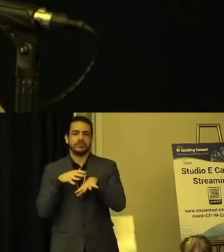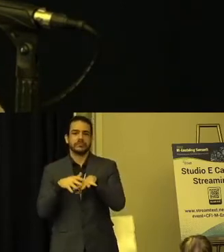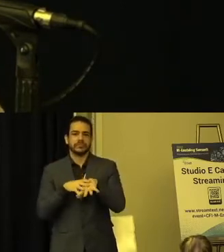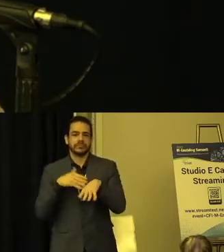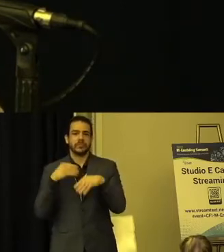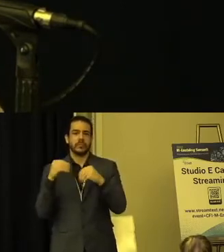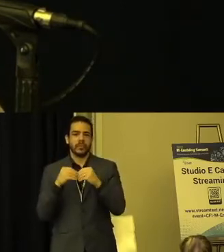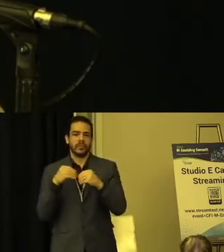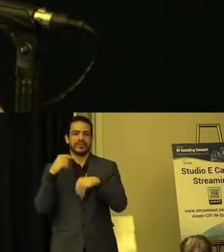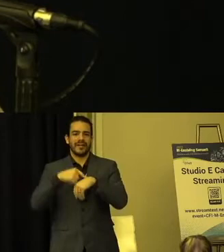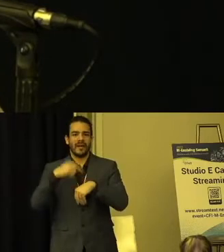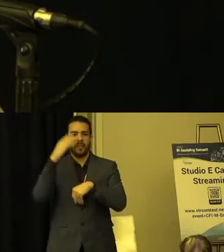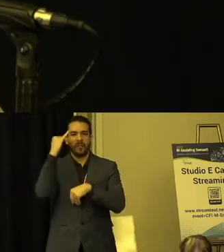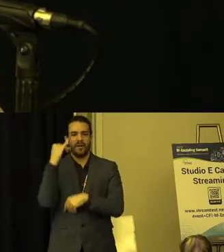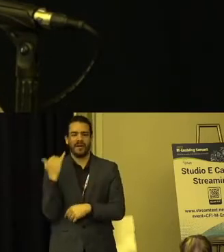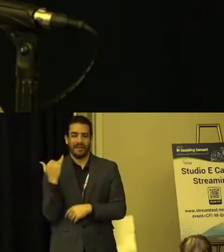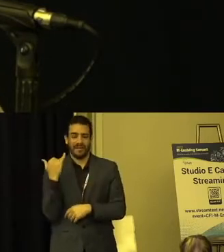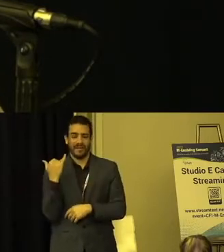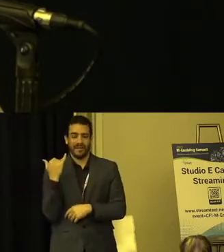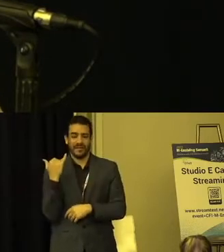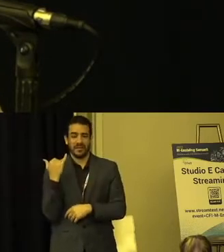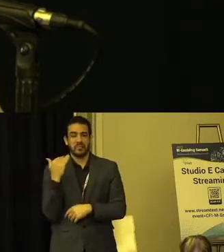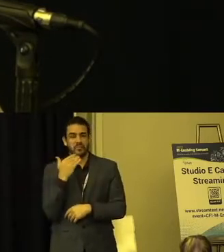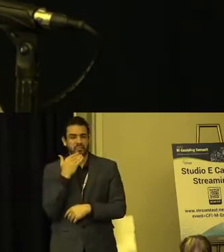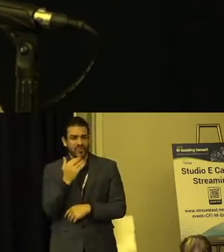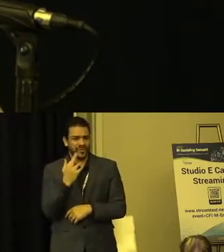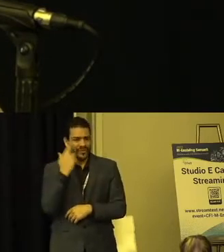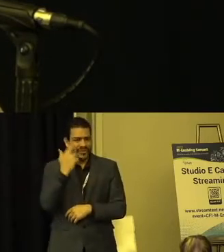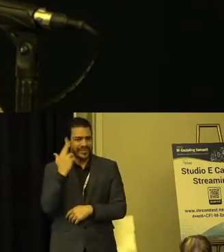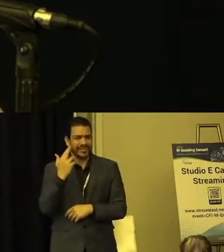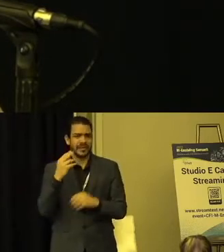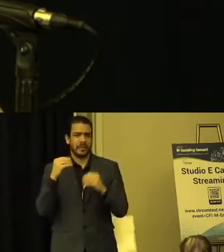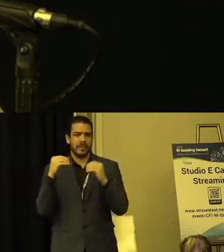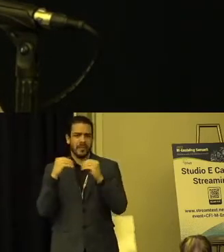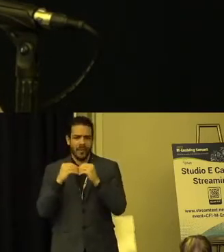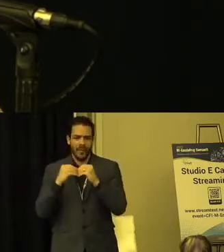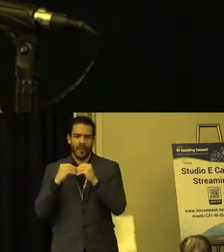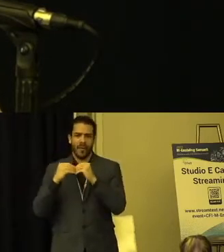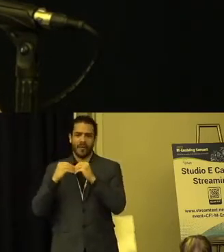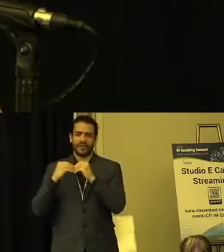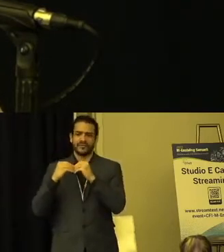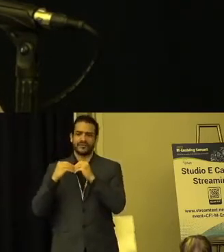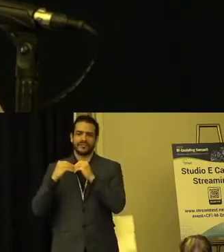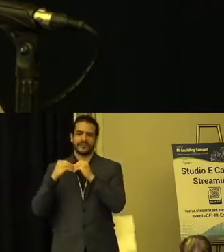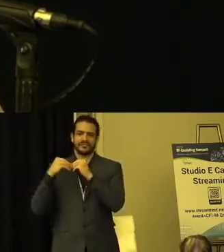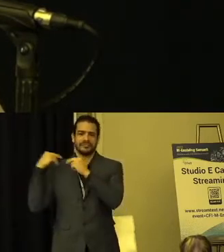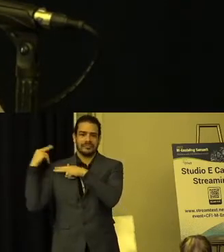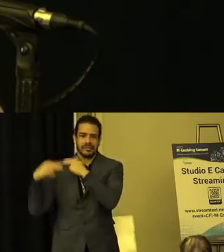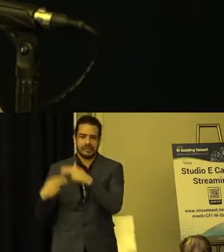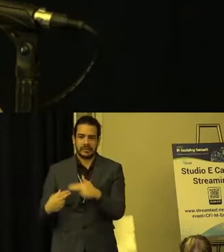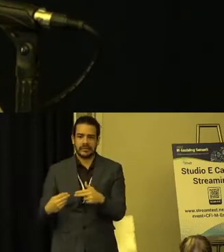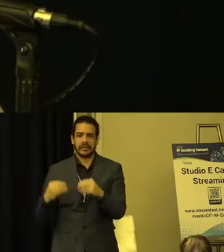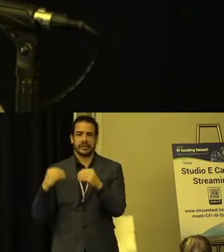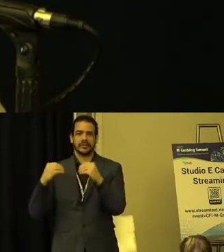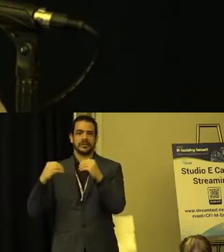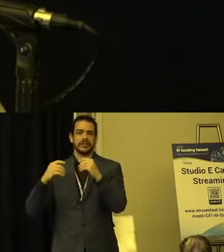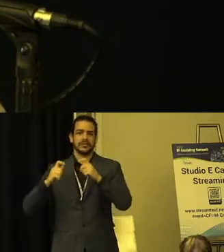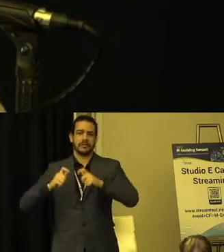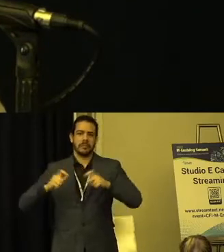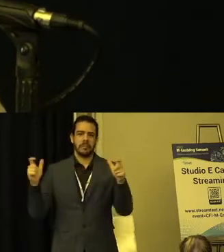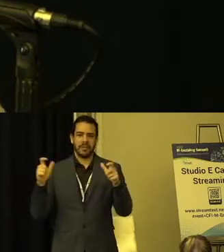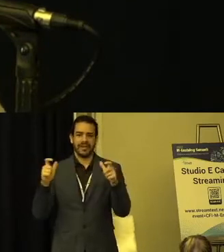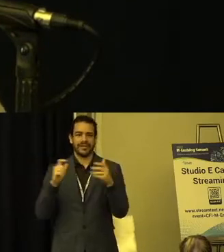for good reasons, because there's more legacy, there's more, bigger community than there was